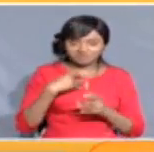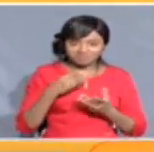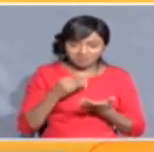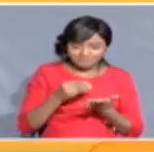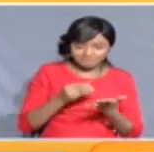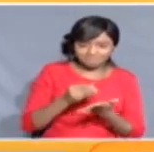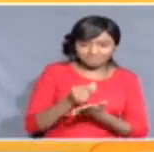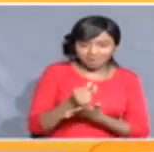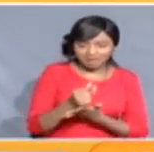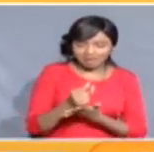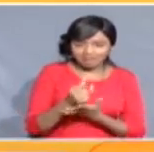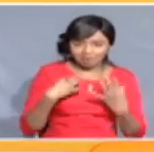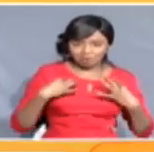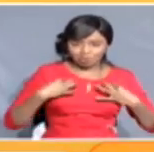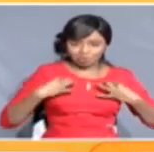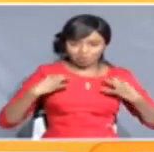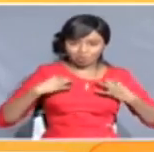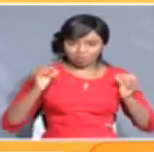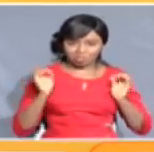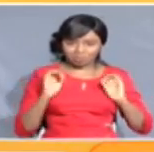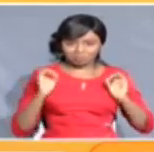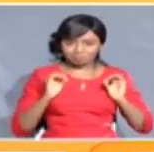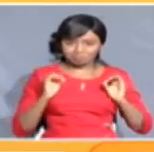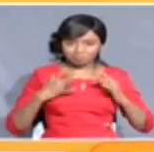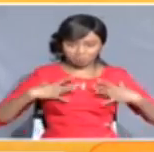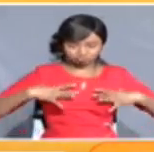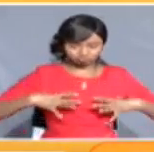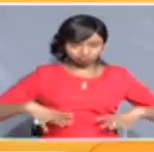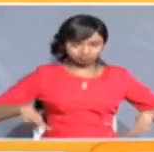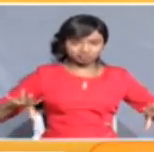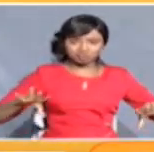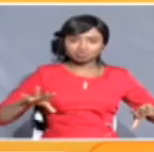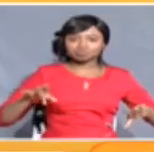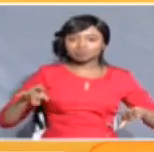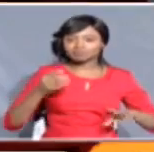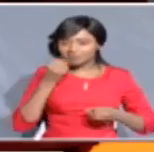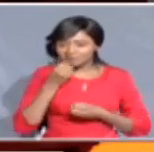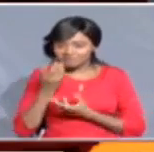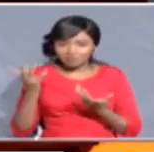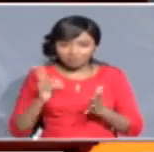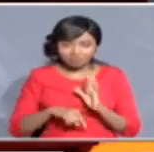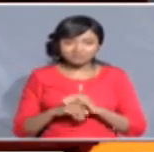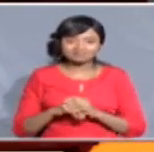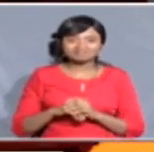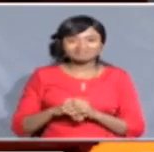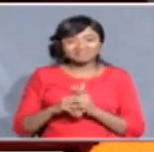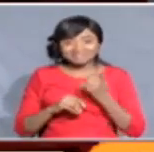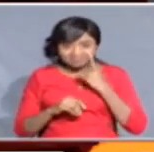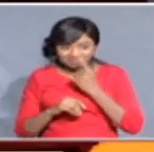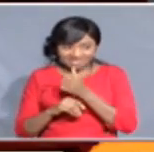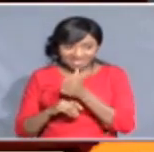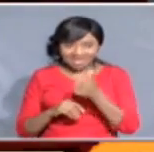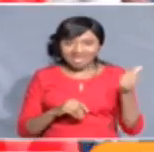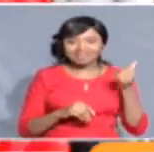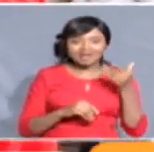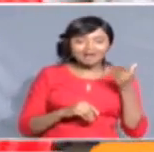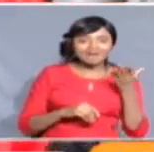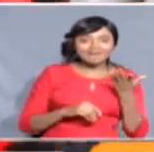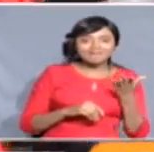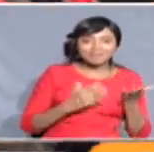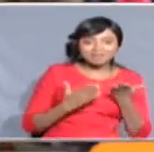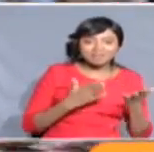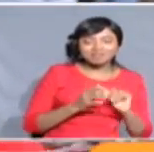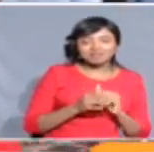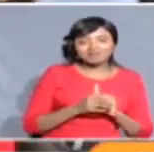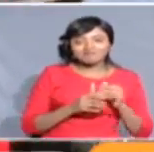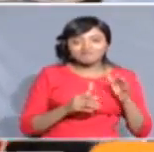drinks, she told us and made us feel like everybody else, that she told us, oh, the others, their parents can buy them sodas